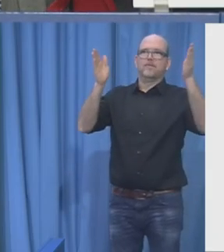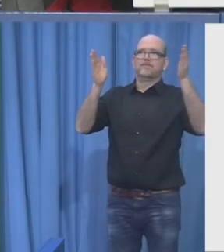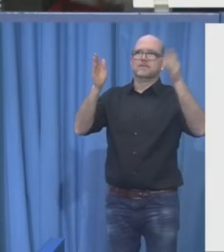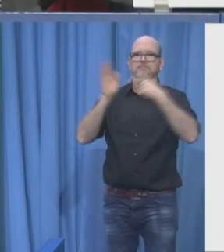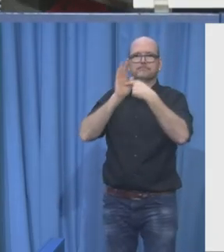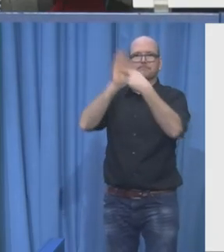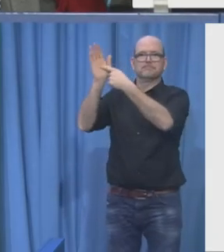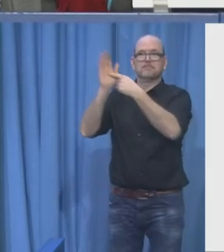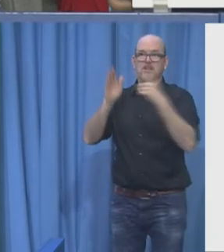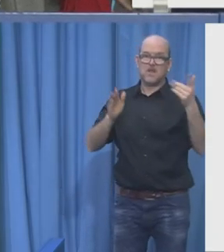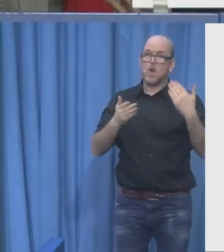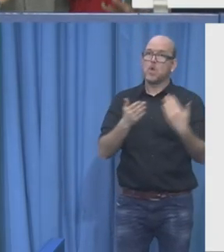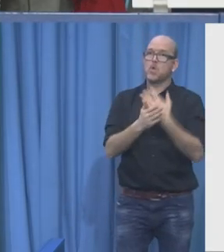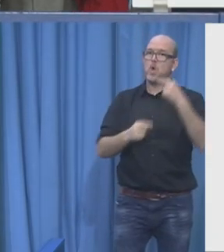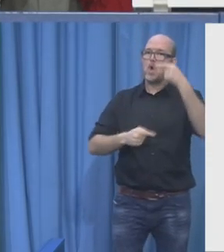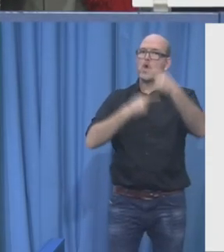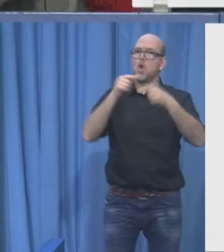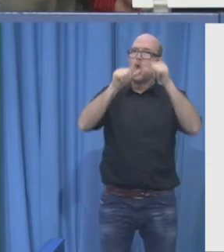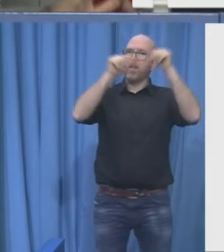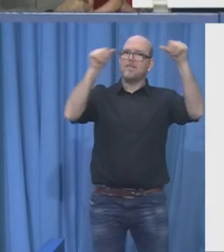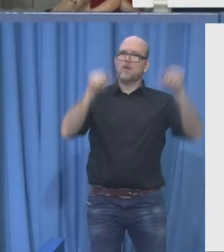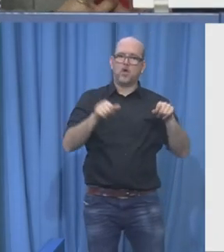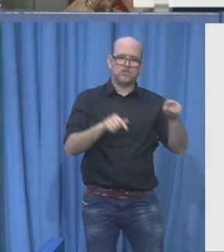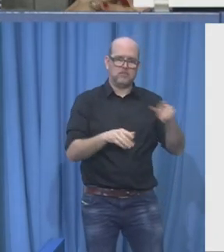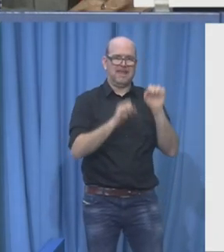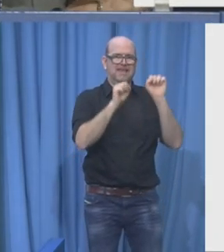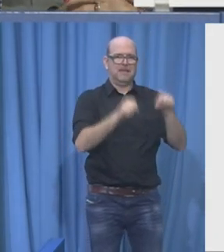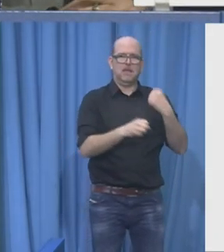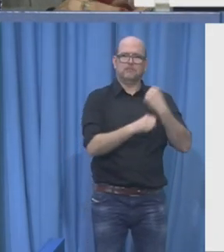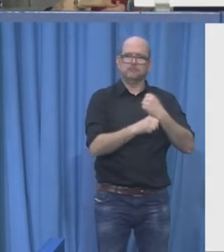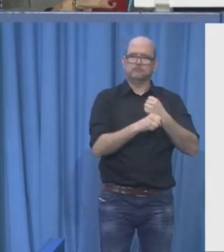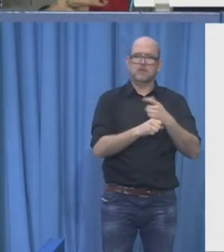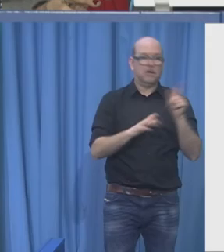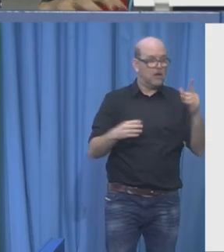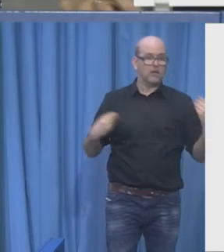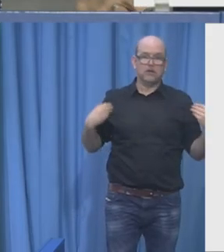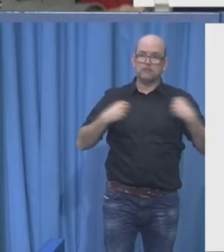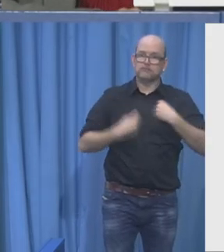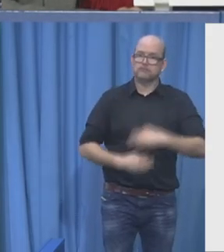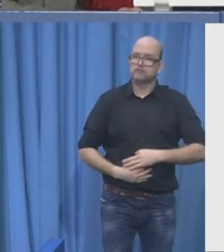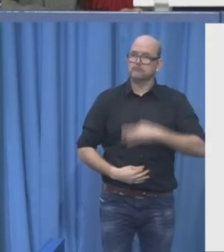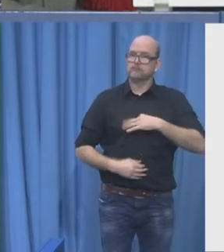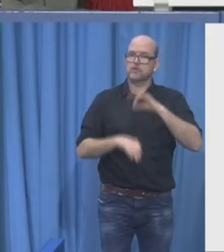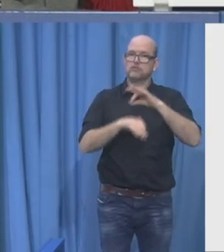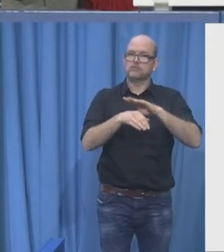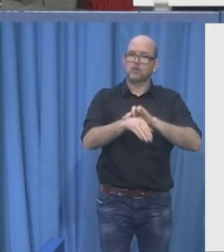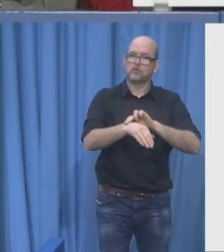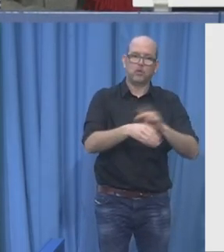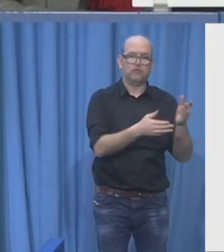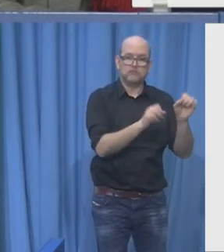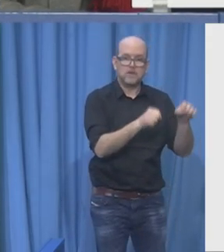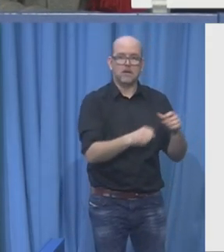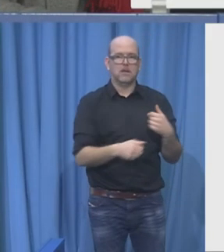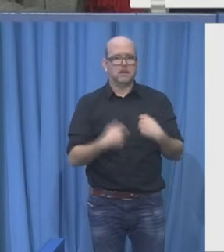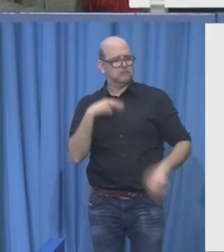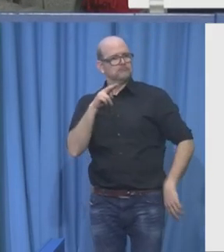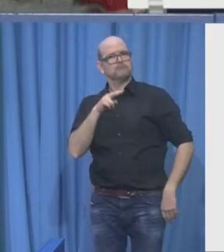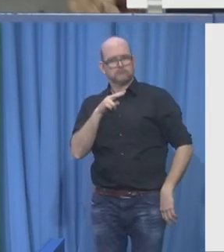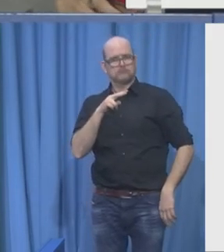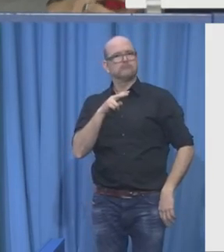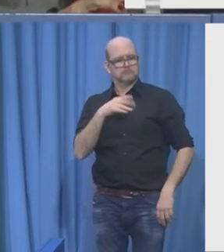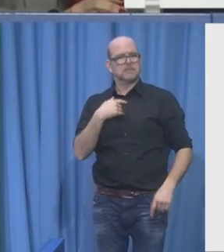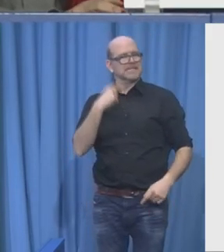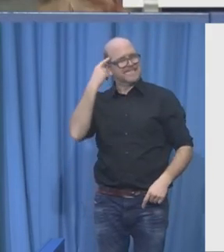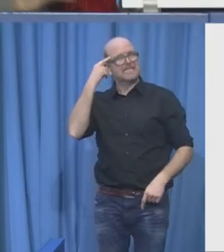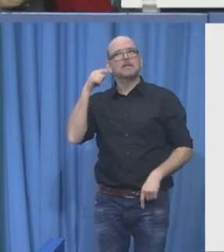have very nice uniforms and so on. So people identify them in Cali very easily. Something extremely important for us to have